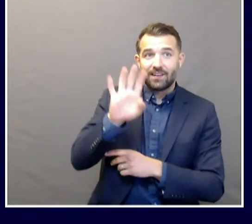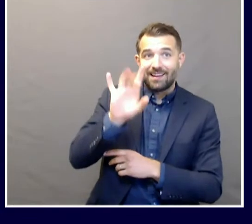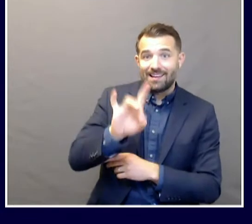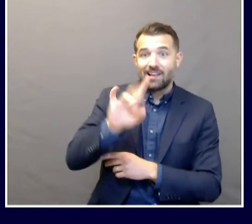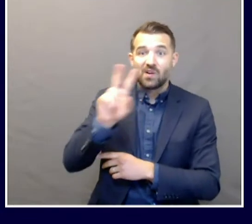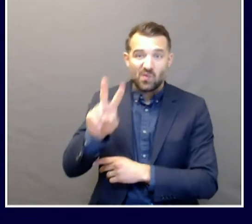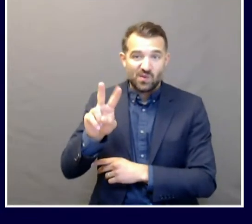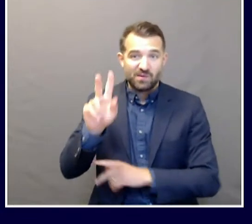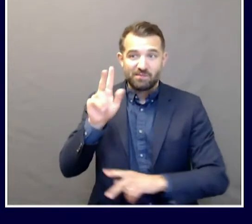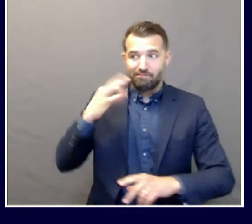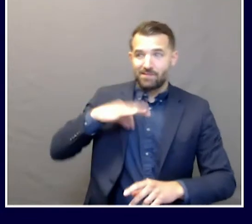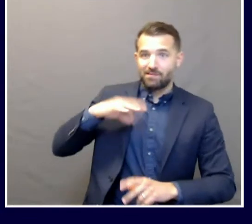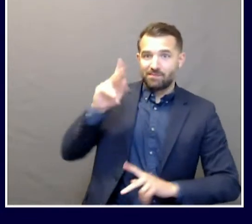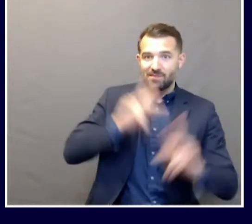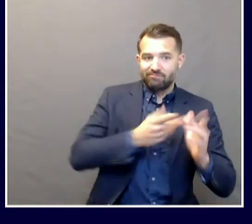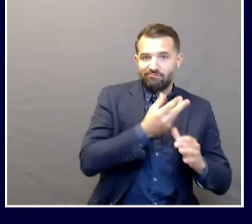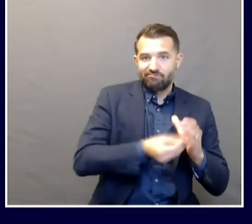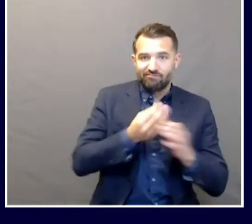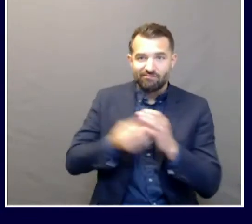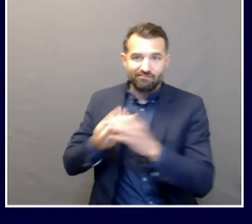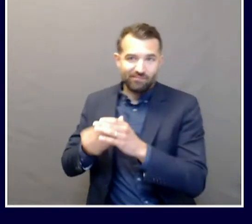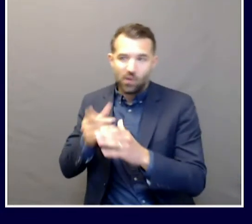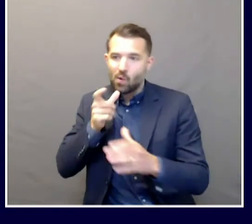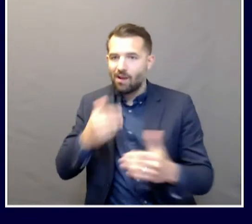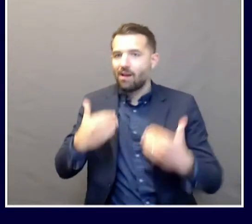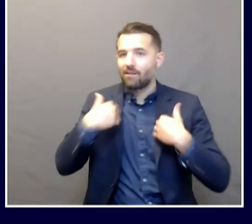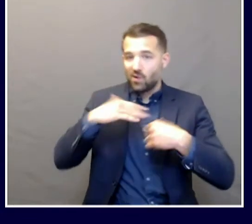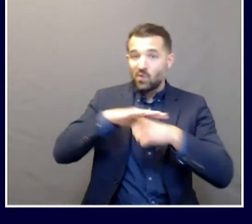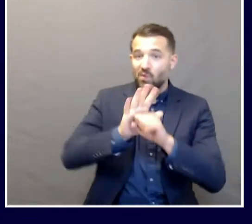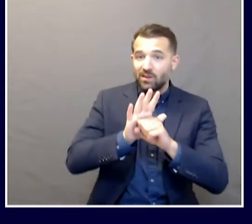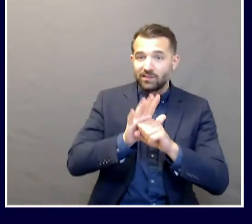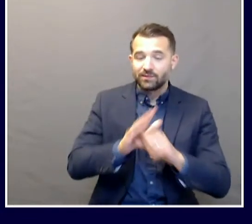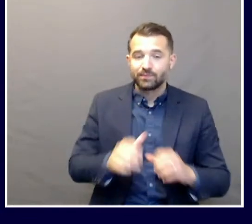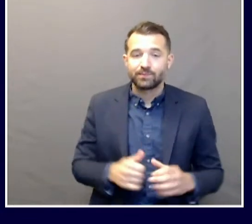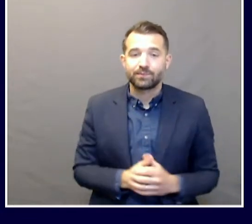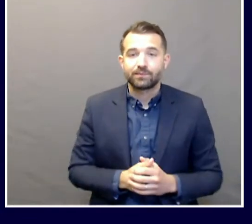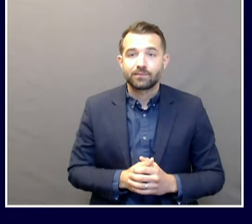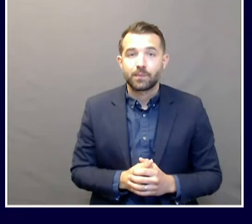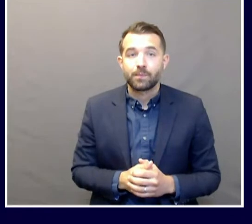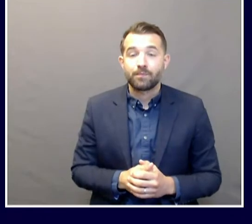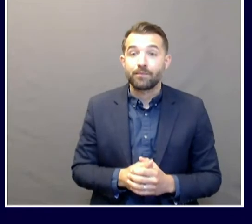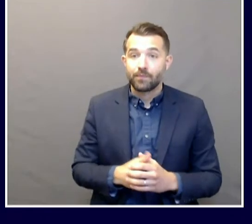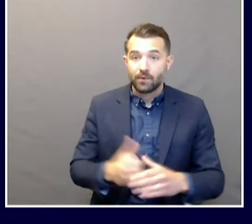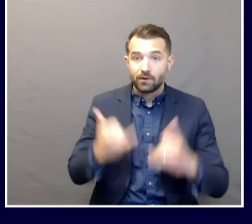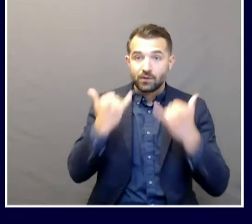year. Right now in the state, there are a total of